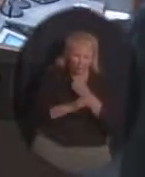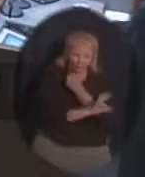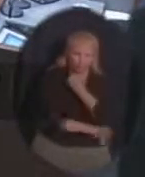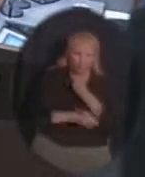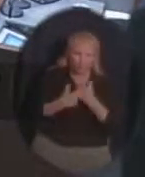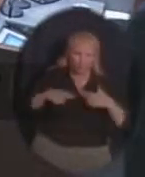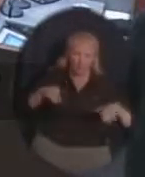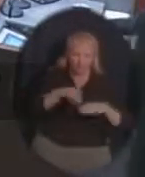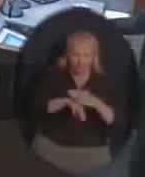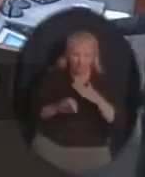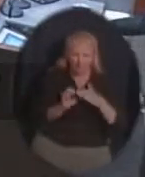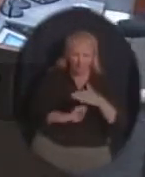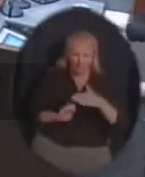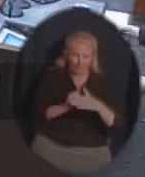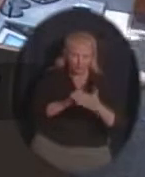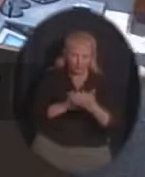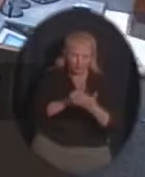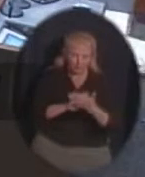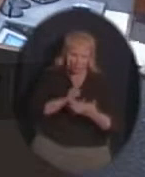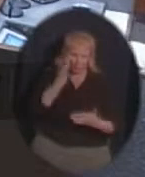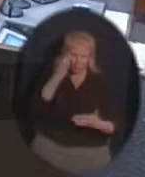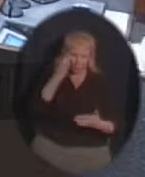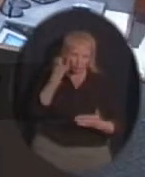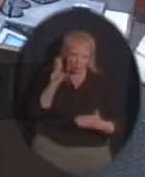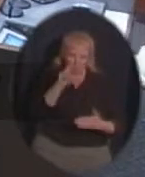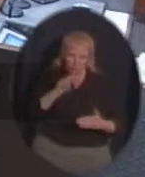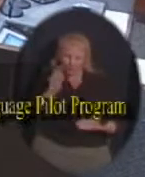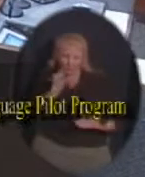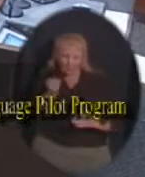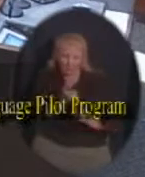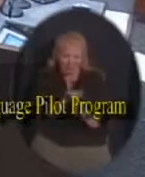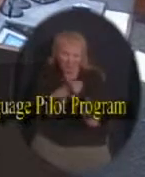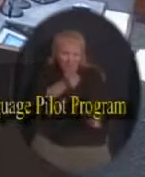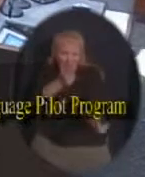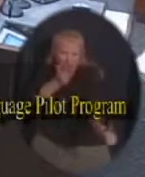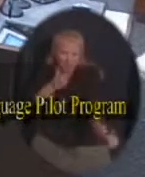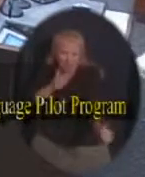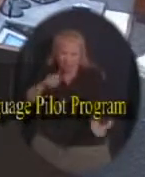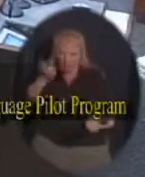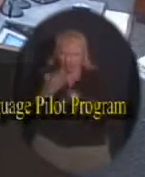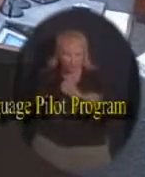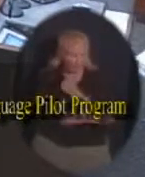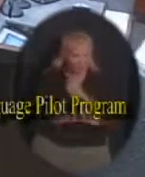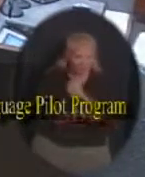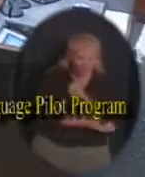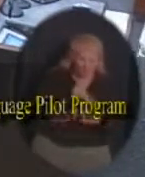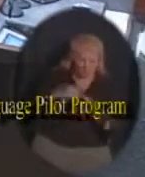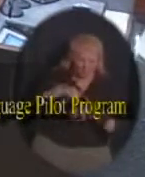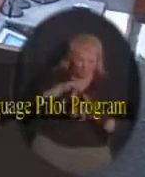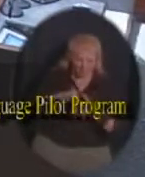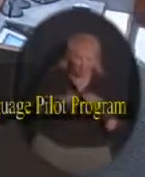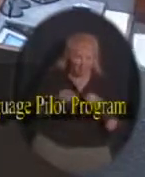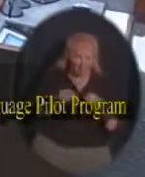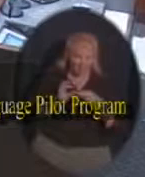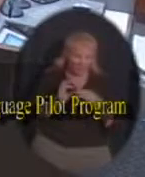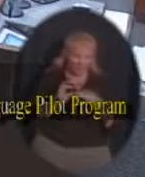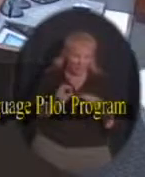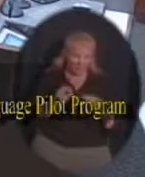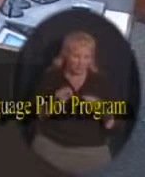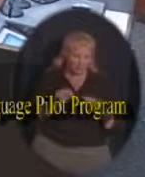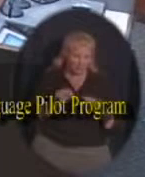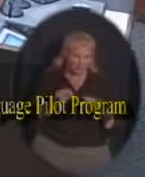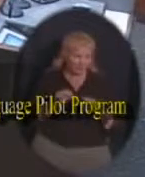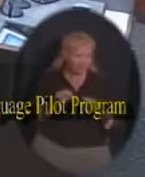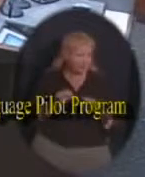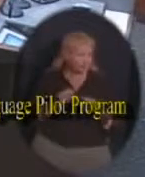that's lagging the rest of the globe, it's an area where we're behind. This is probably one of the most divided issues I've ever encountered on my short term on